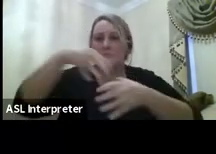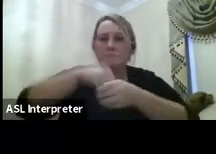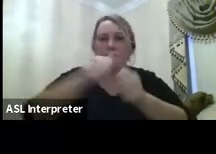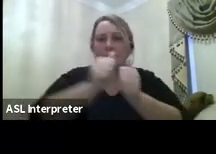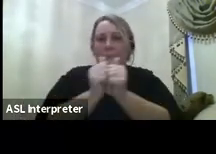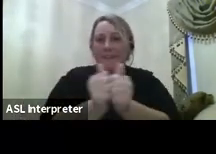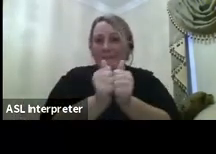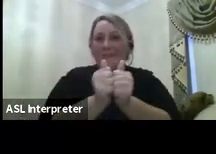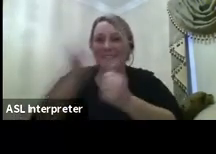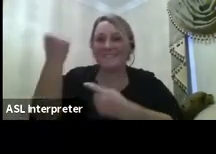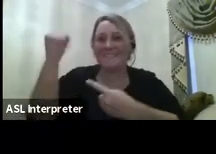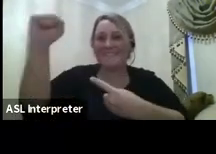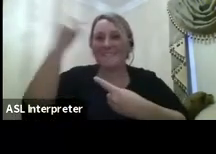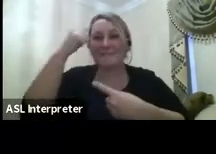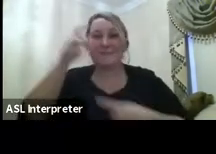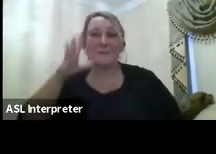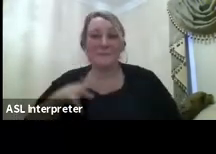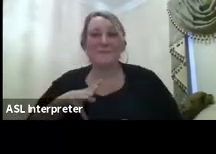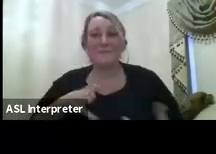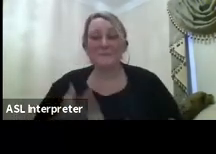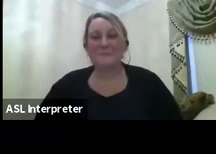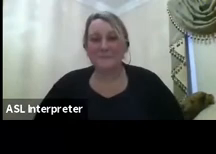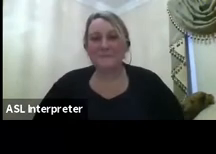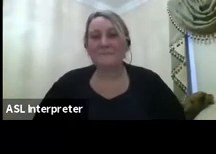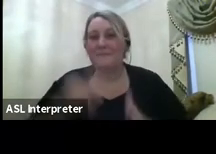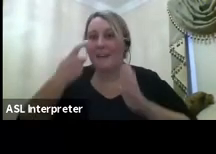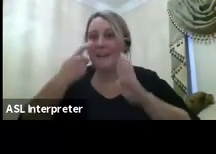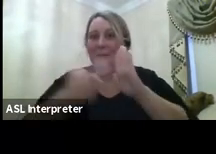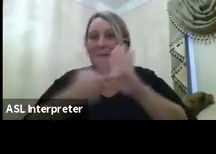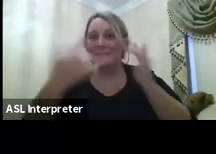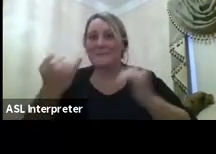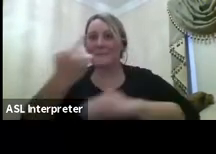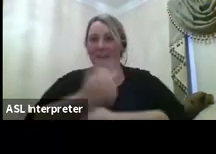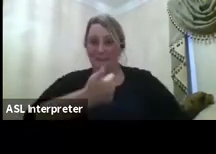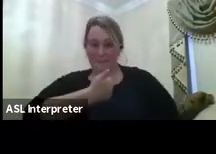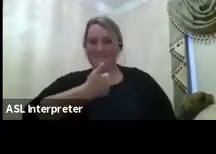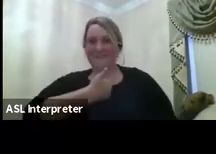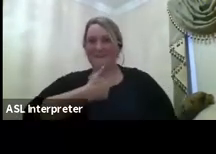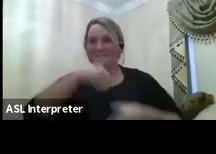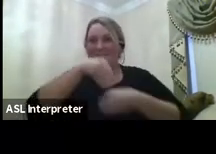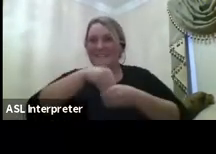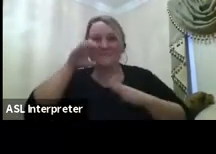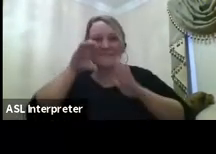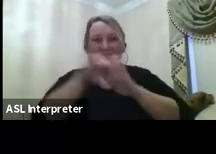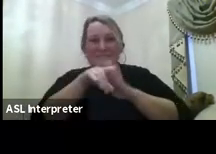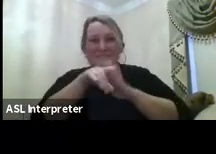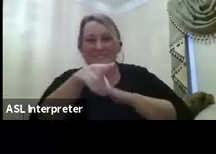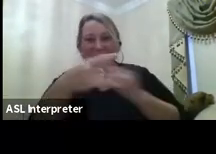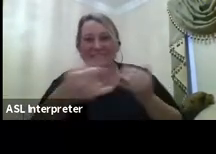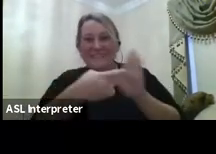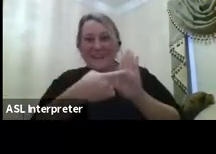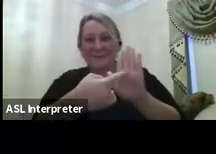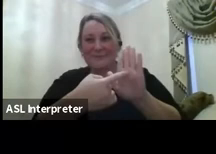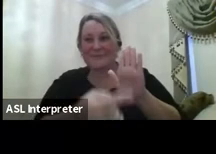noticed today that I was in this picture. Um, I, I actually didn't notice that. Um, so these are